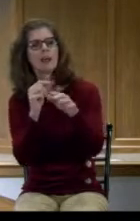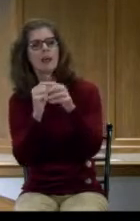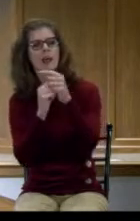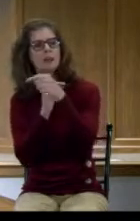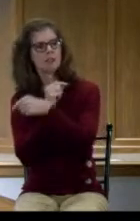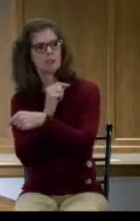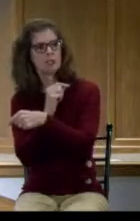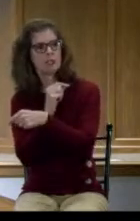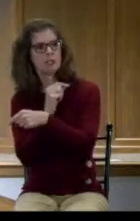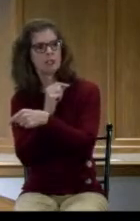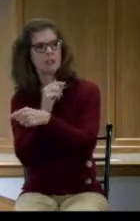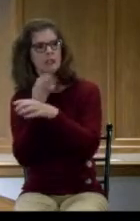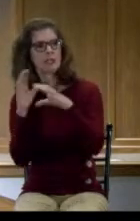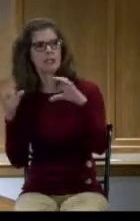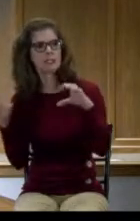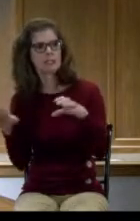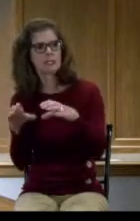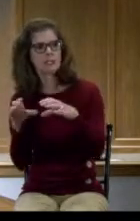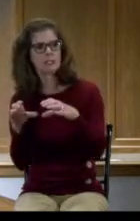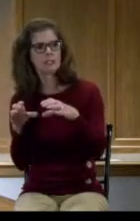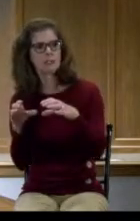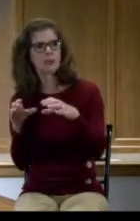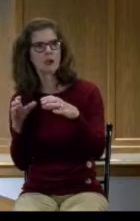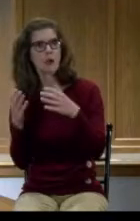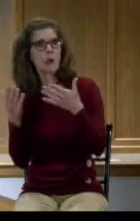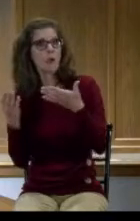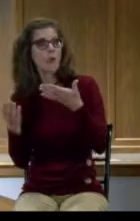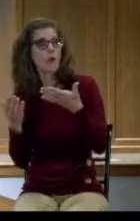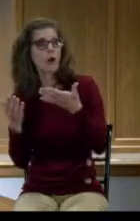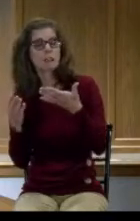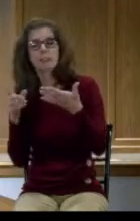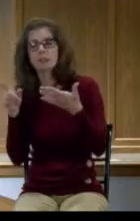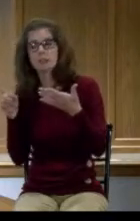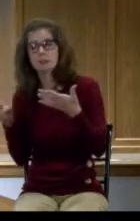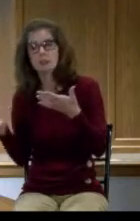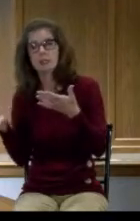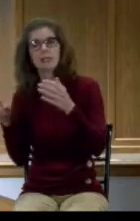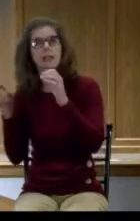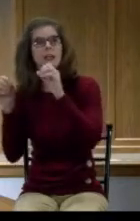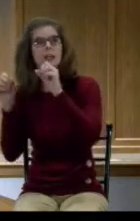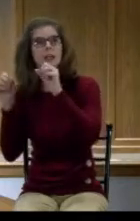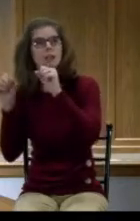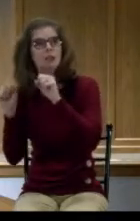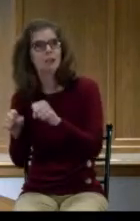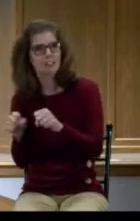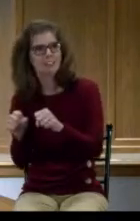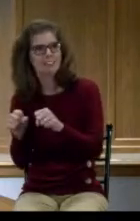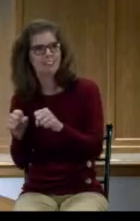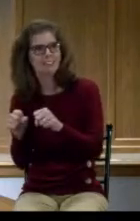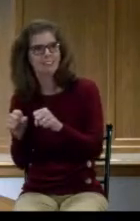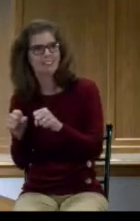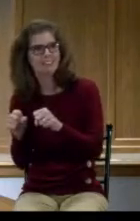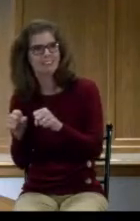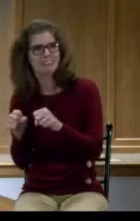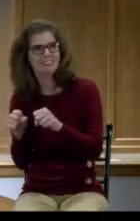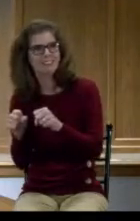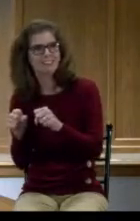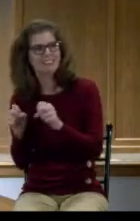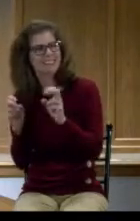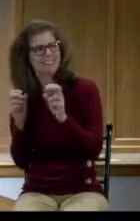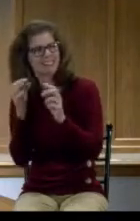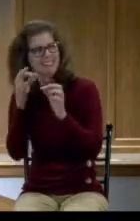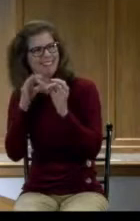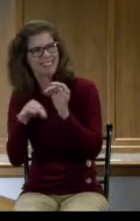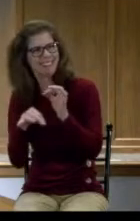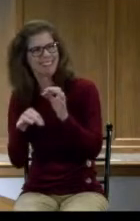did what she could. She did what she could.